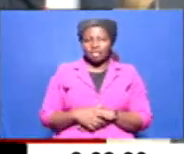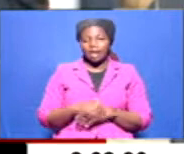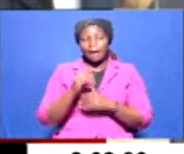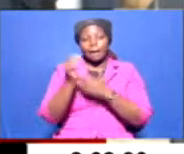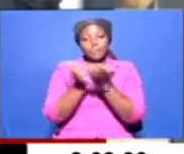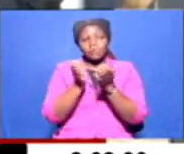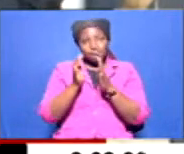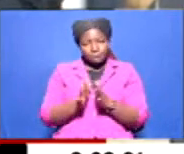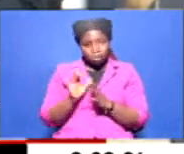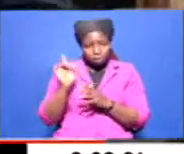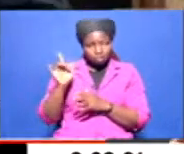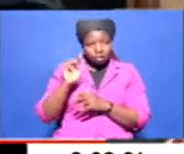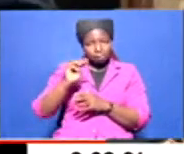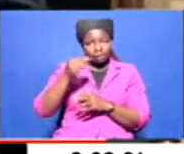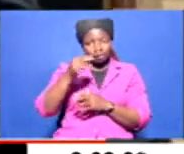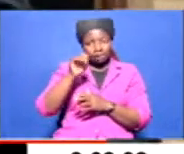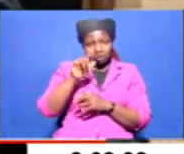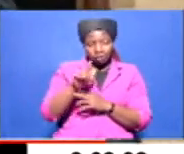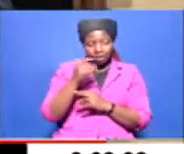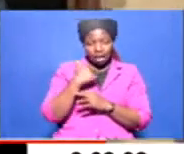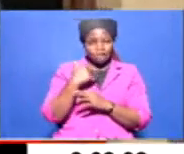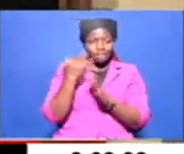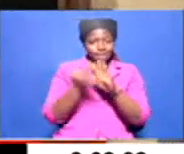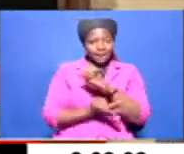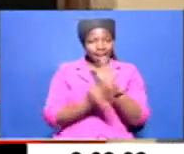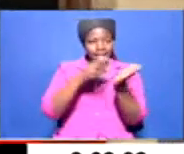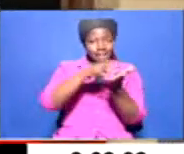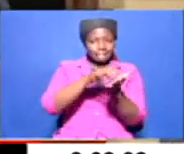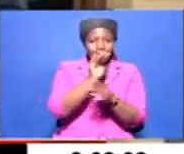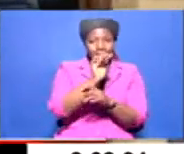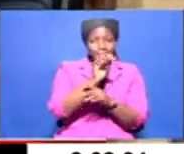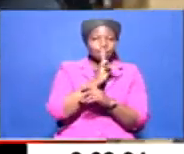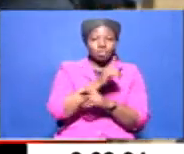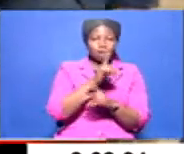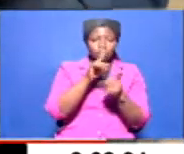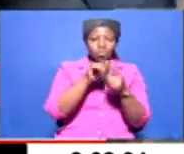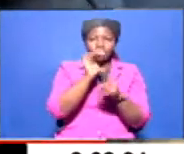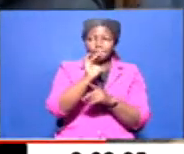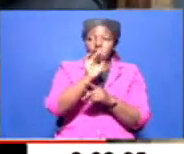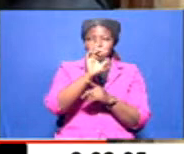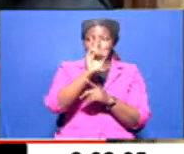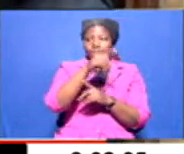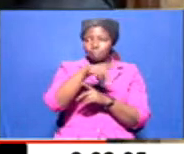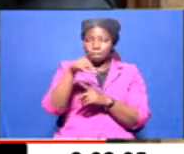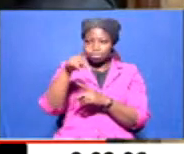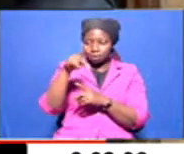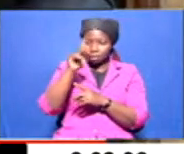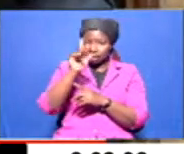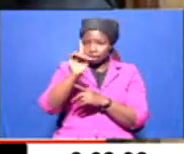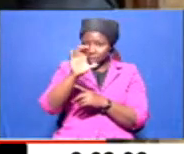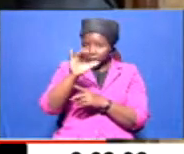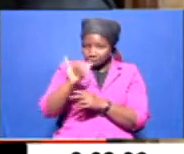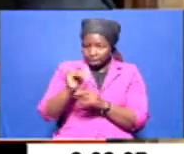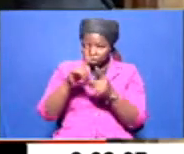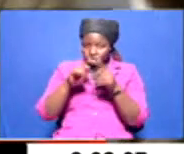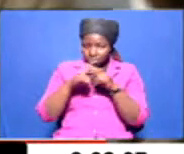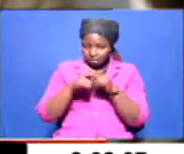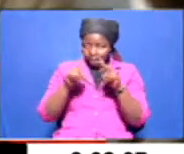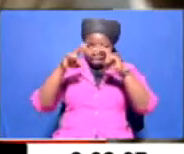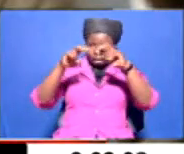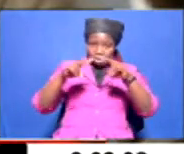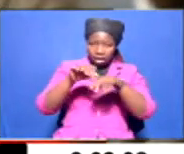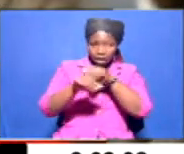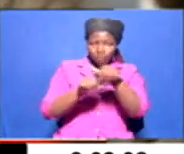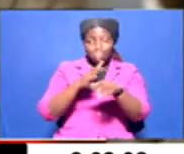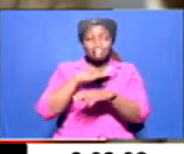Macarena, has filed a petition seeking an order to compel the Director of Criminal Investigations to commence investigations into the death